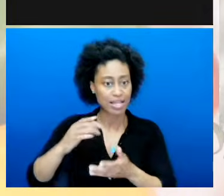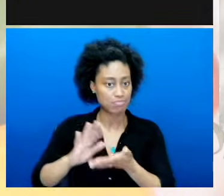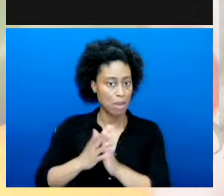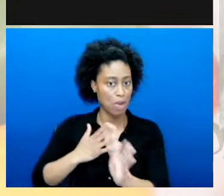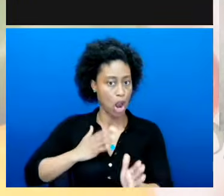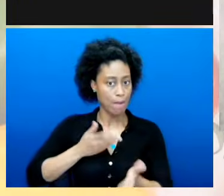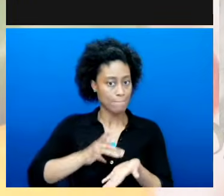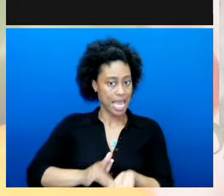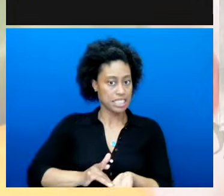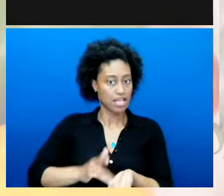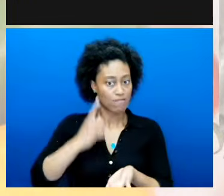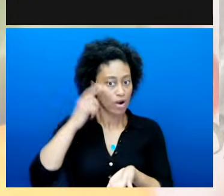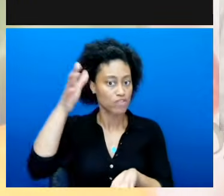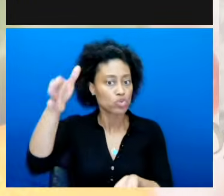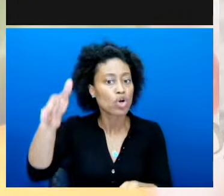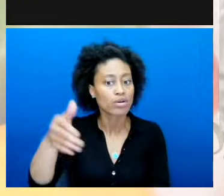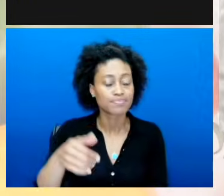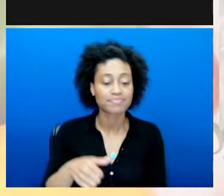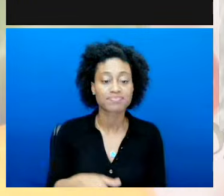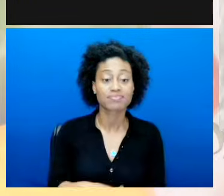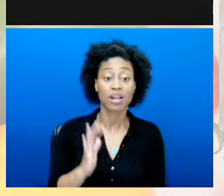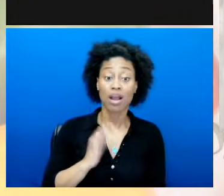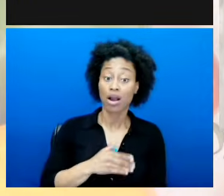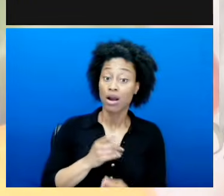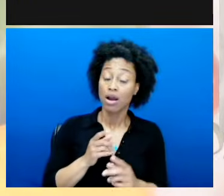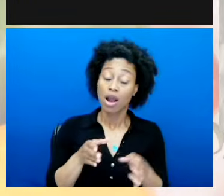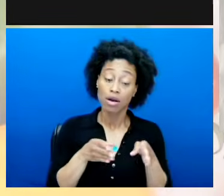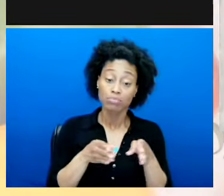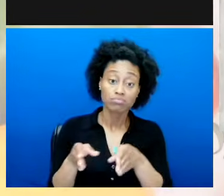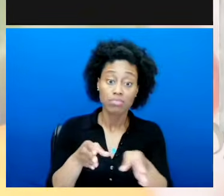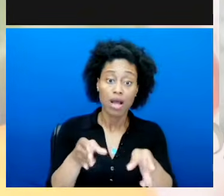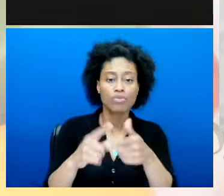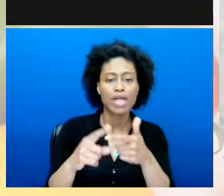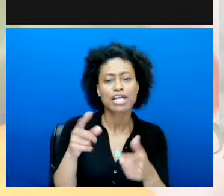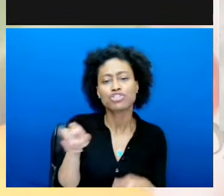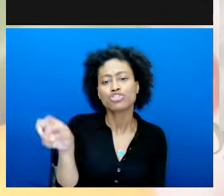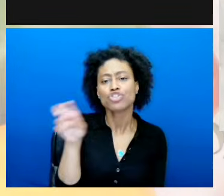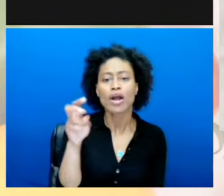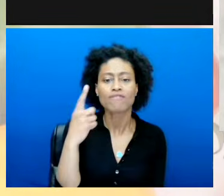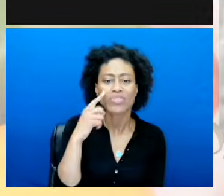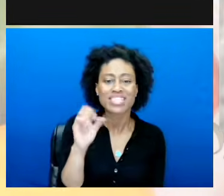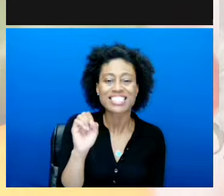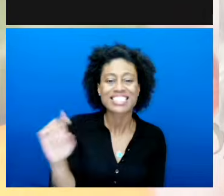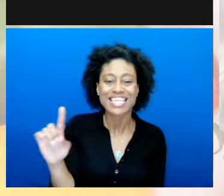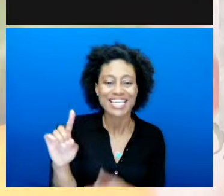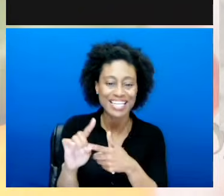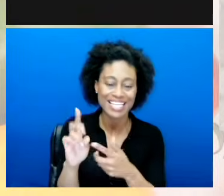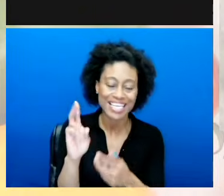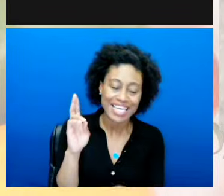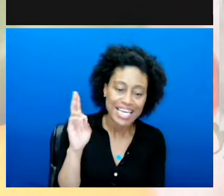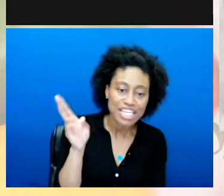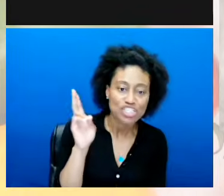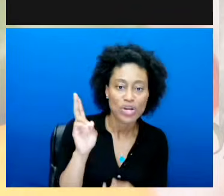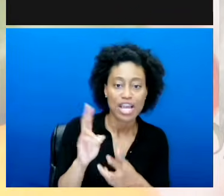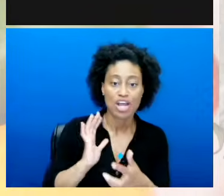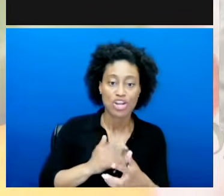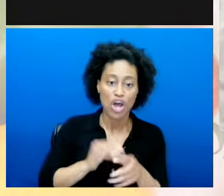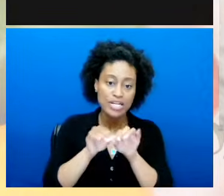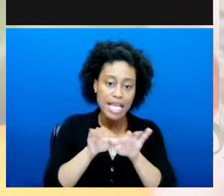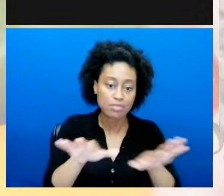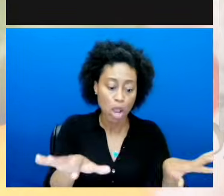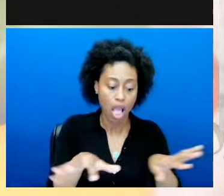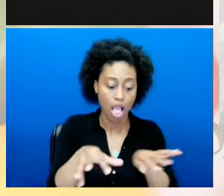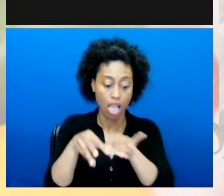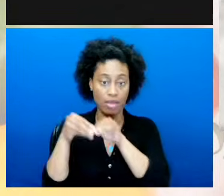So our roadmap includes the journey of the seed and talking about history and diaspora roots, the state